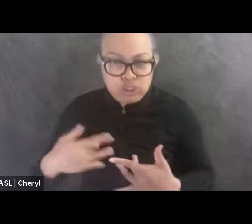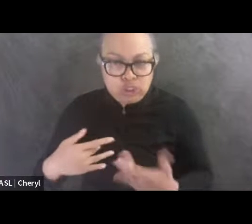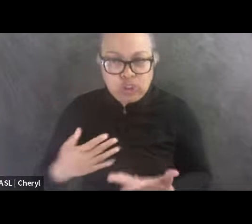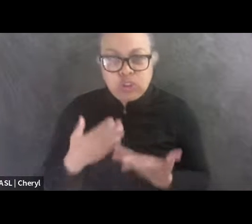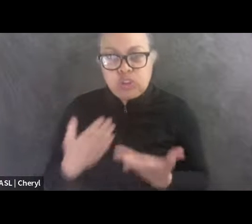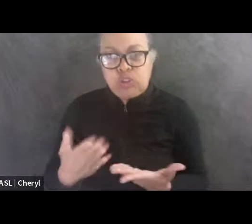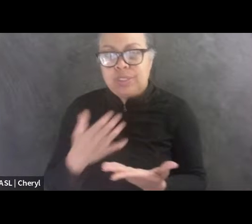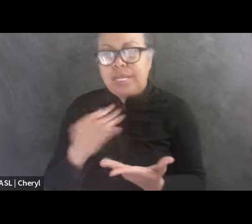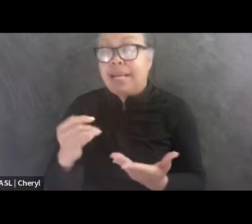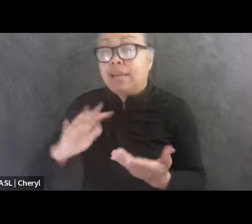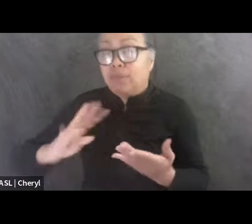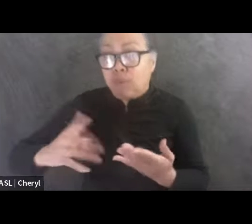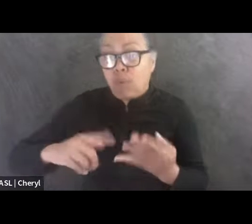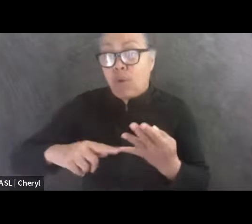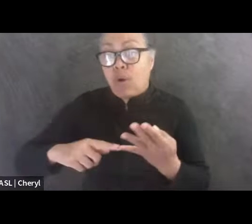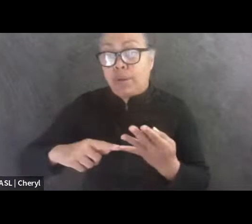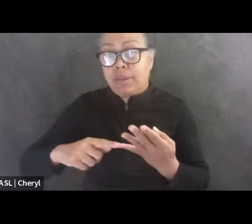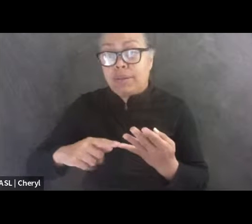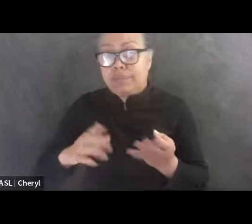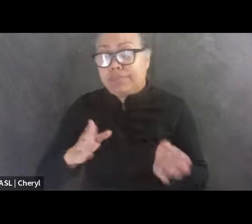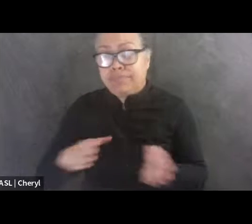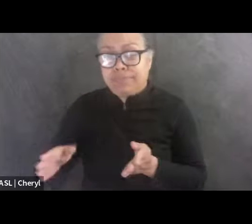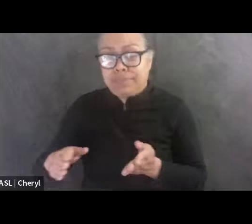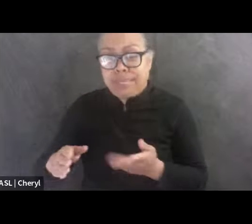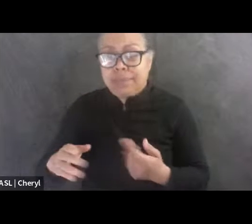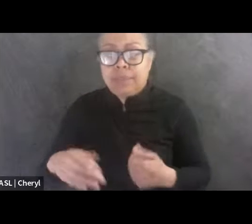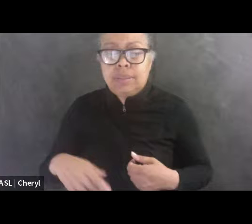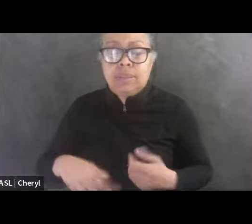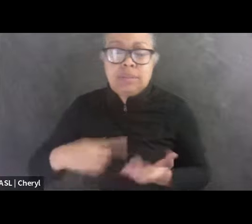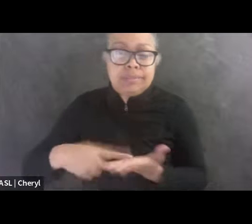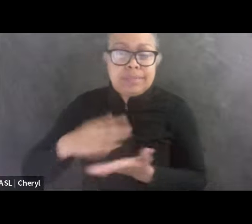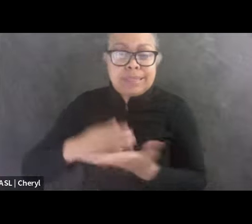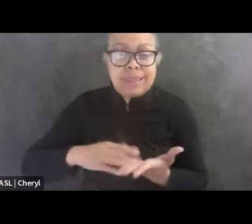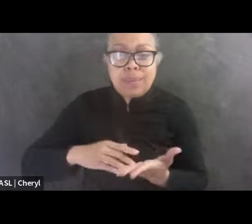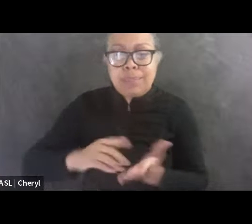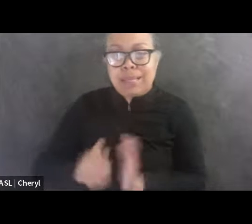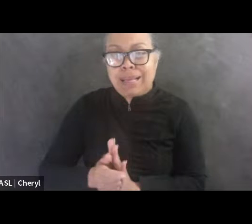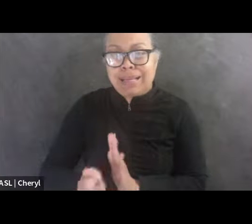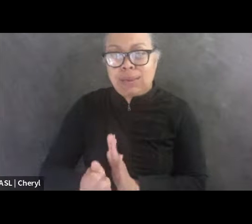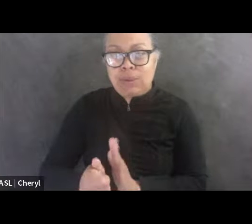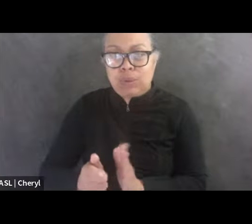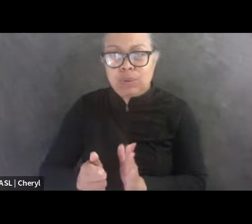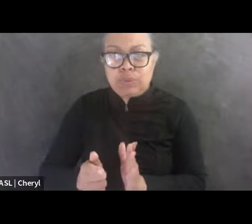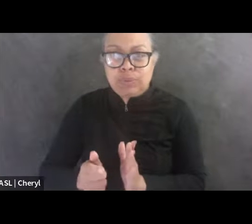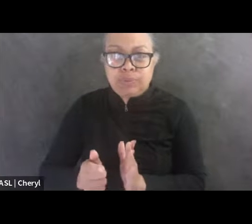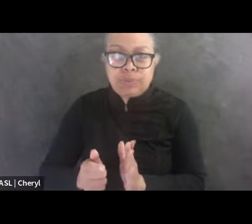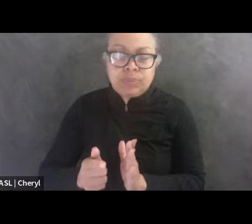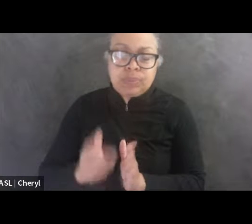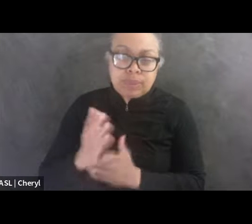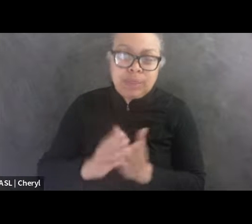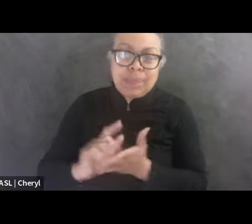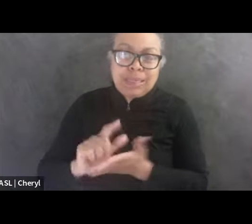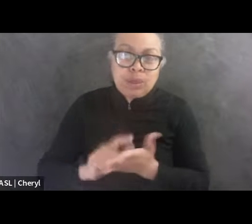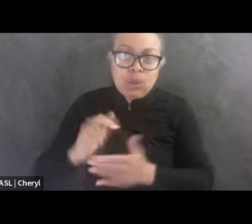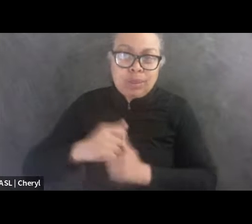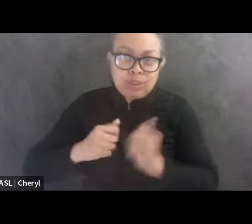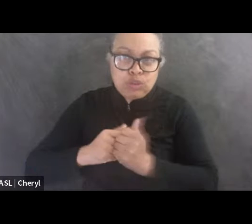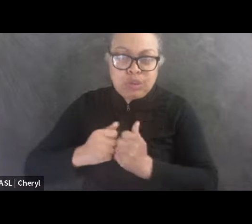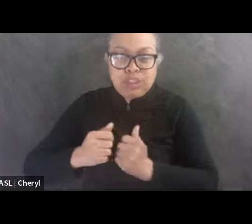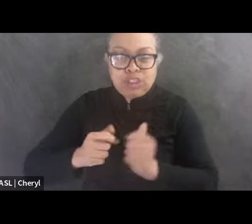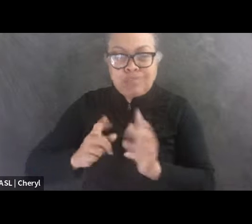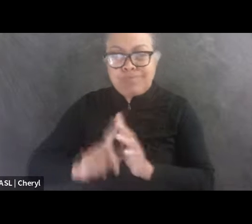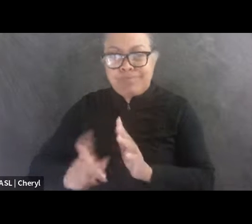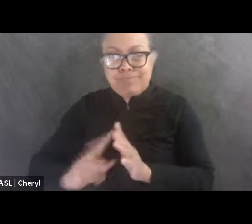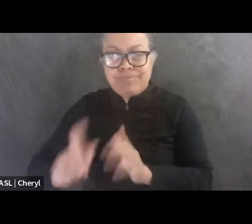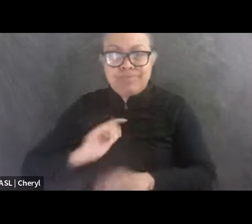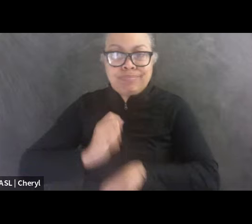final item on the agenda, the planned agenda, is a discussion of some illegal construction at 1637 L Street Northeast. Now